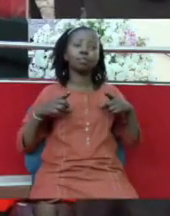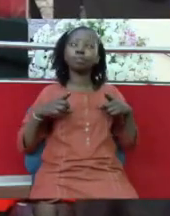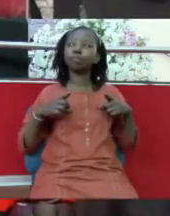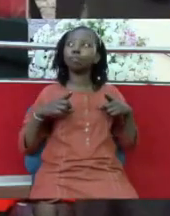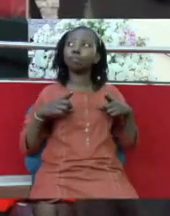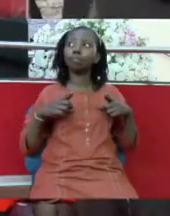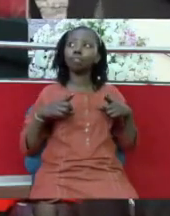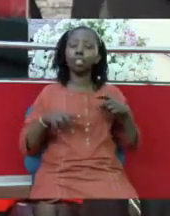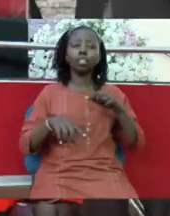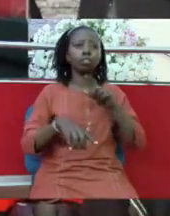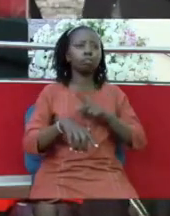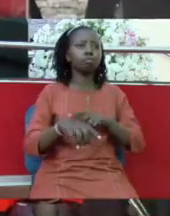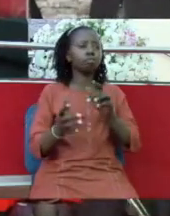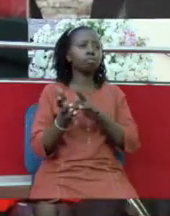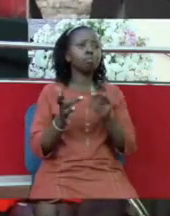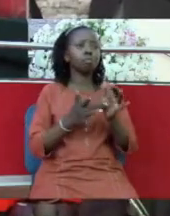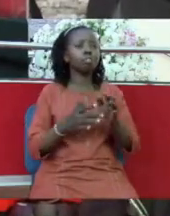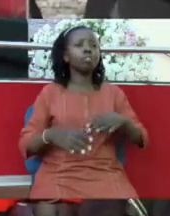When Jesus died,